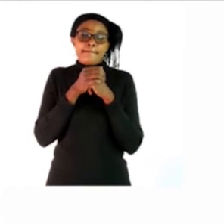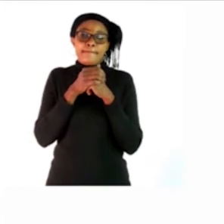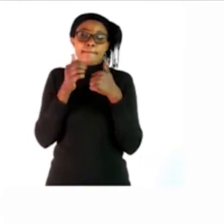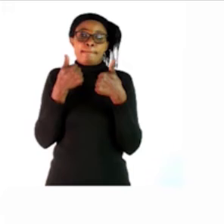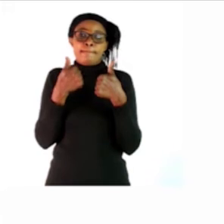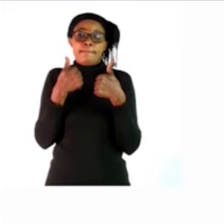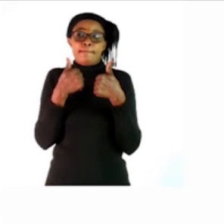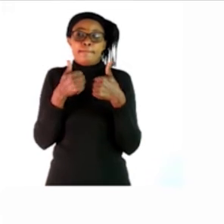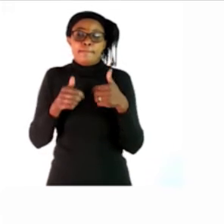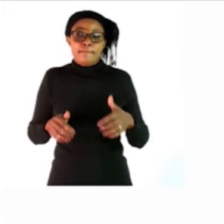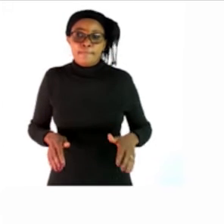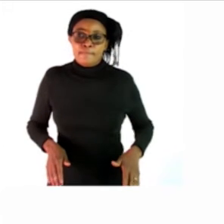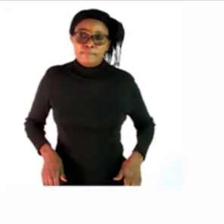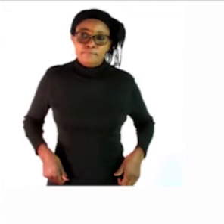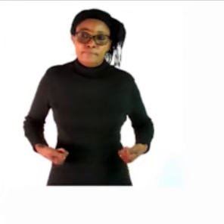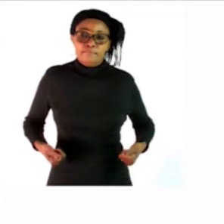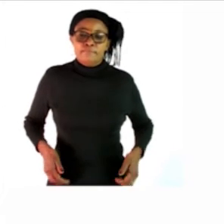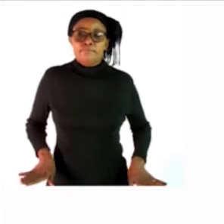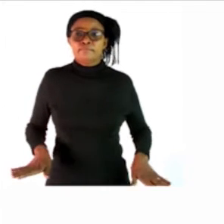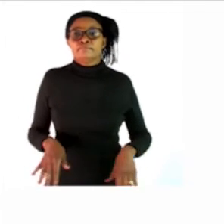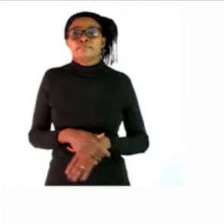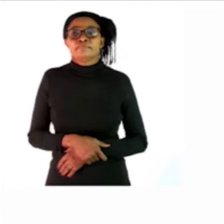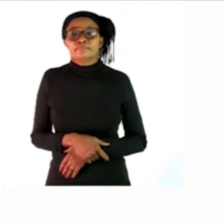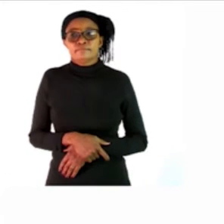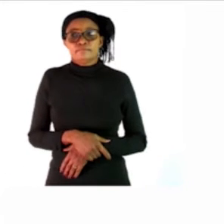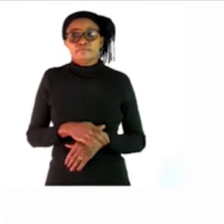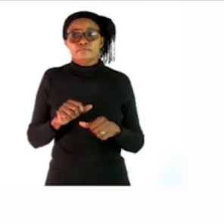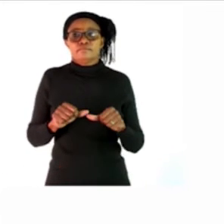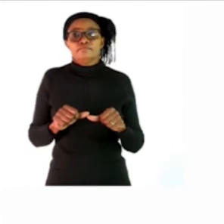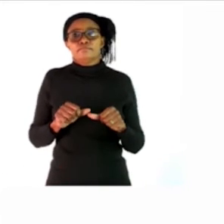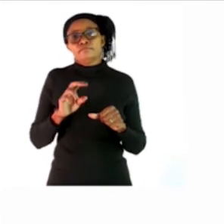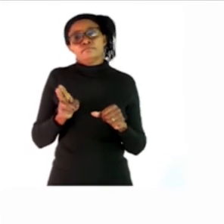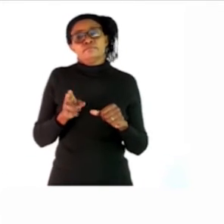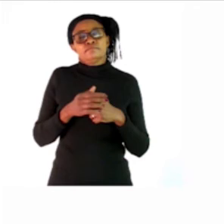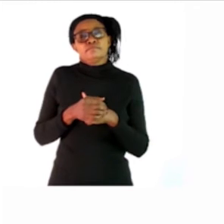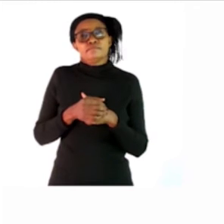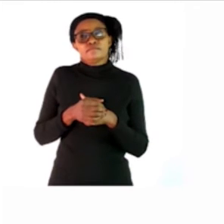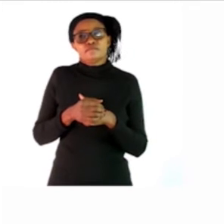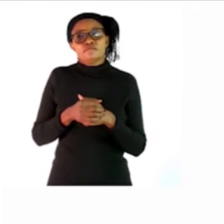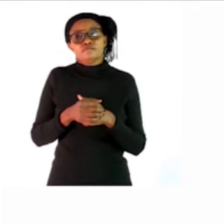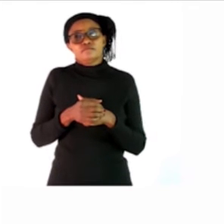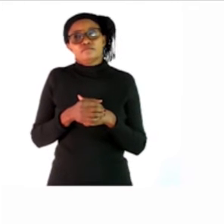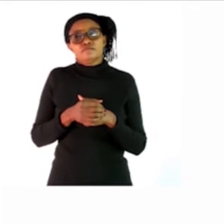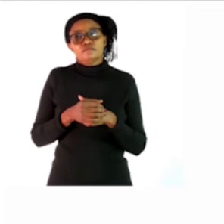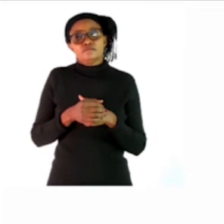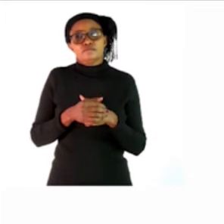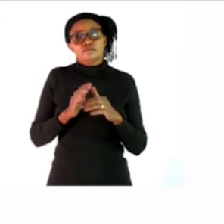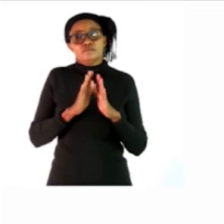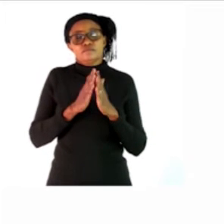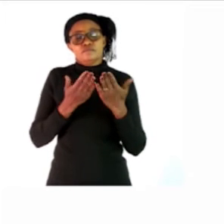Good. Boys and girls, we are done with the H. Let's continue on the next page.